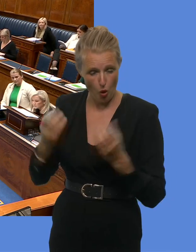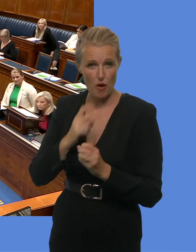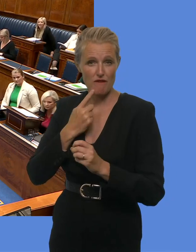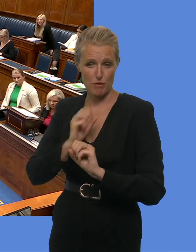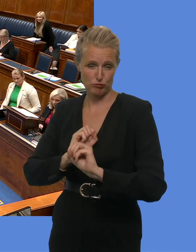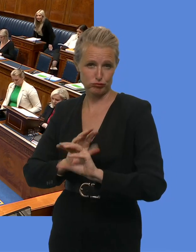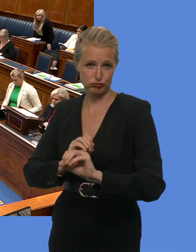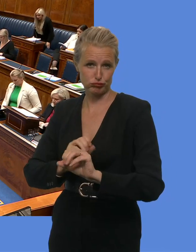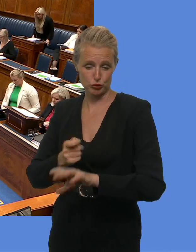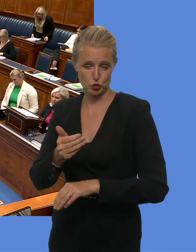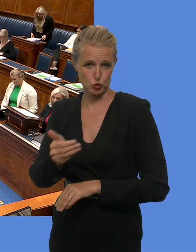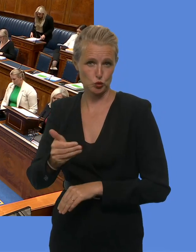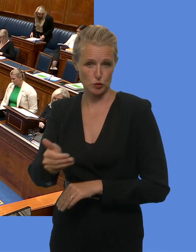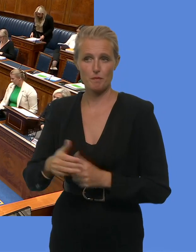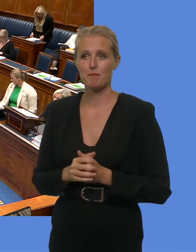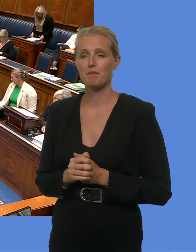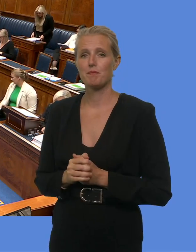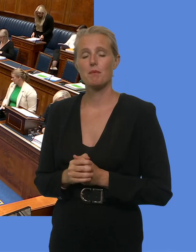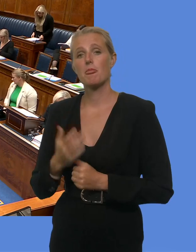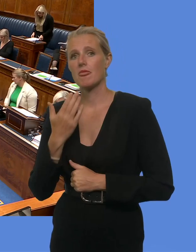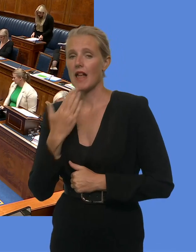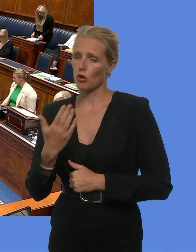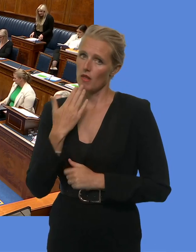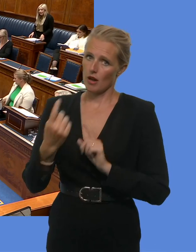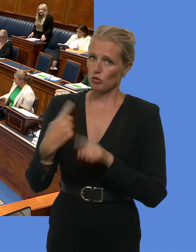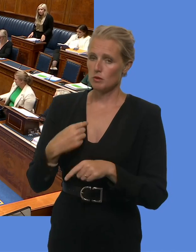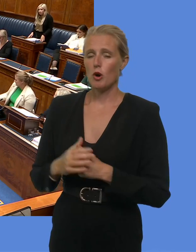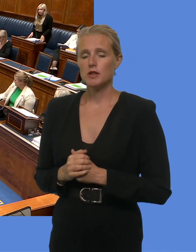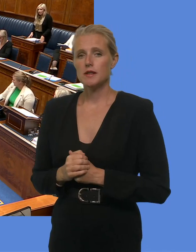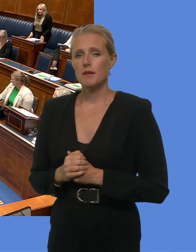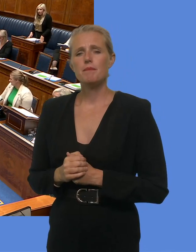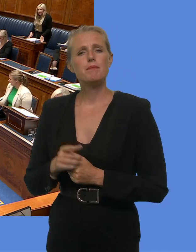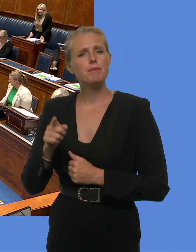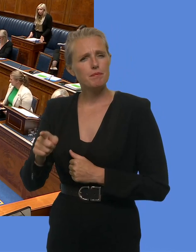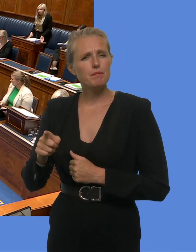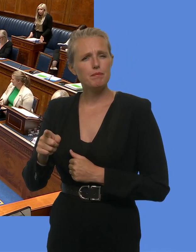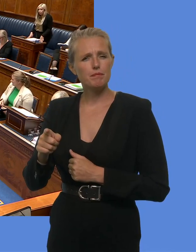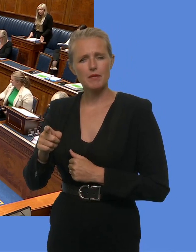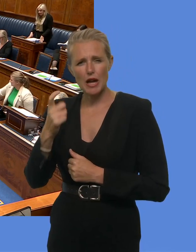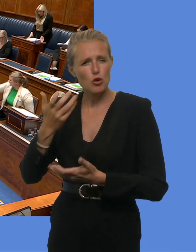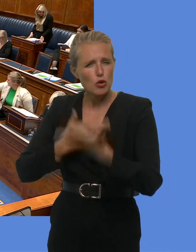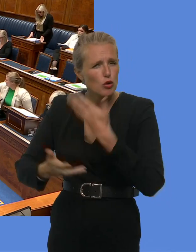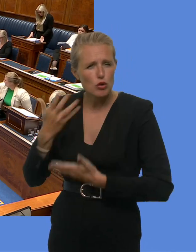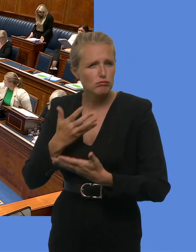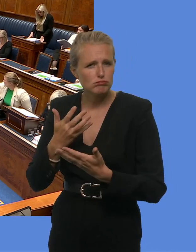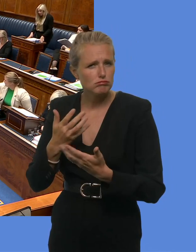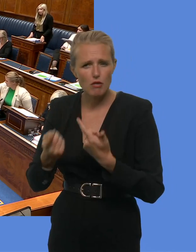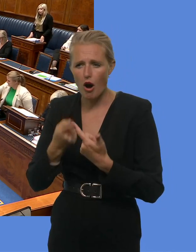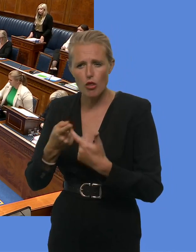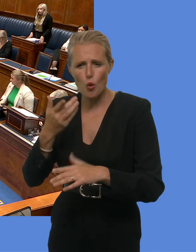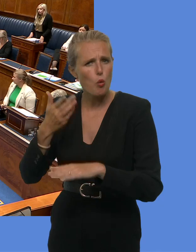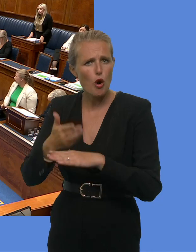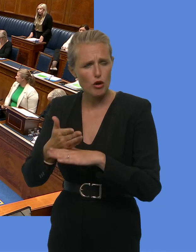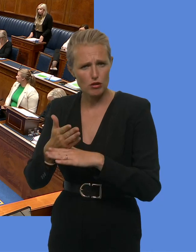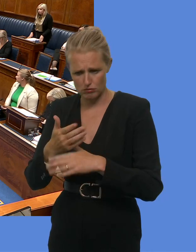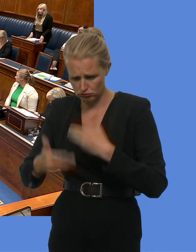Ms Flynn. Thank you. I thank the Deputy First Minister for a response. If she could maybe outline what other work is ongoing to